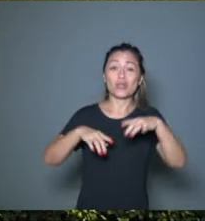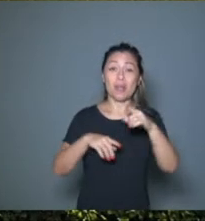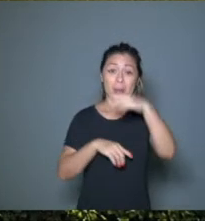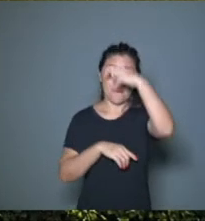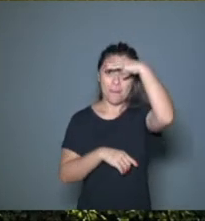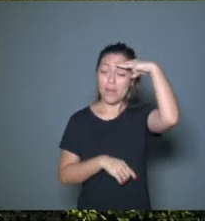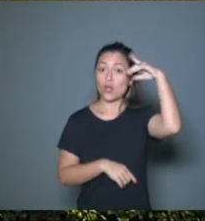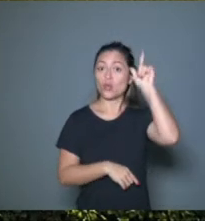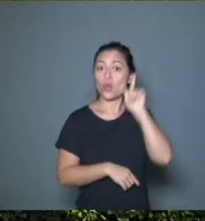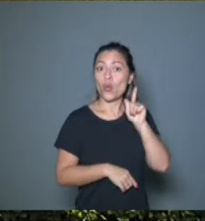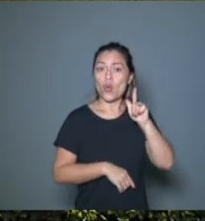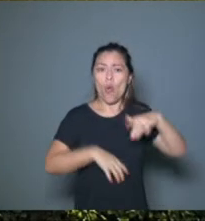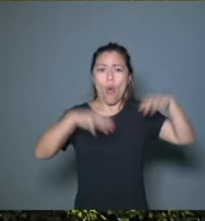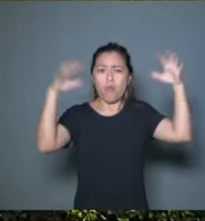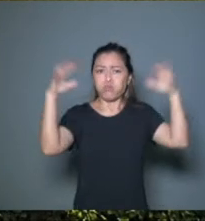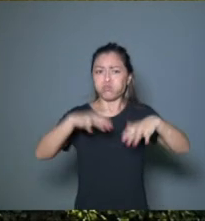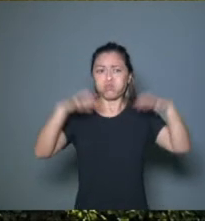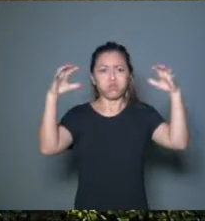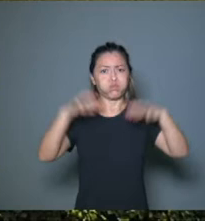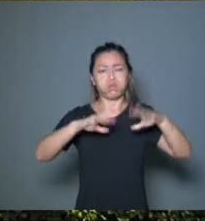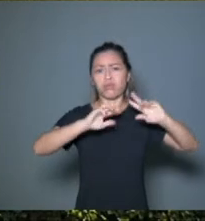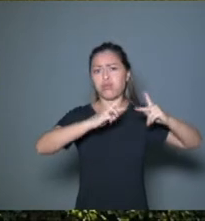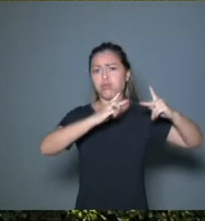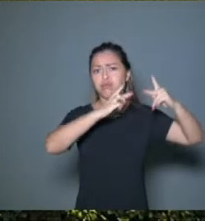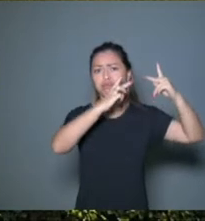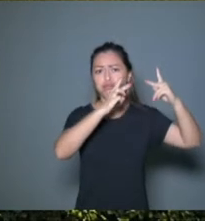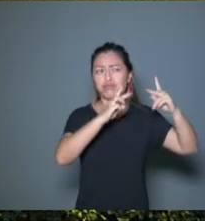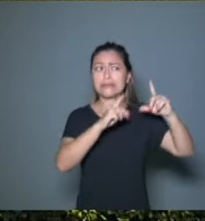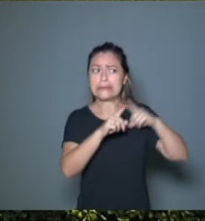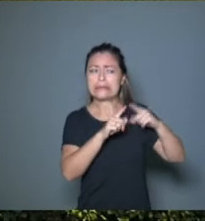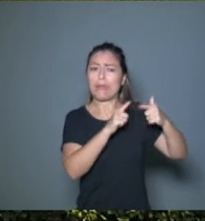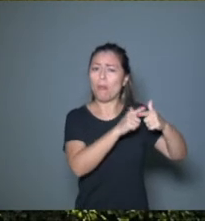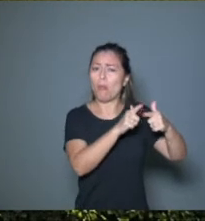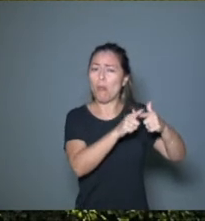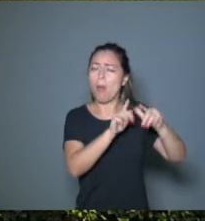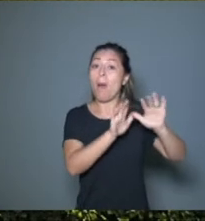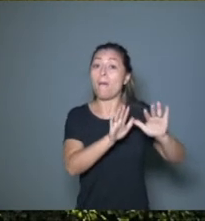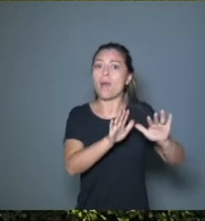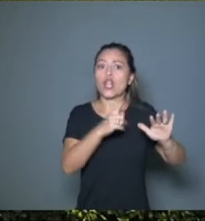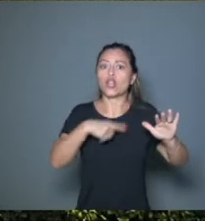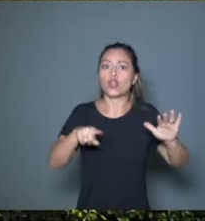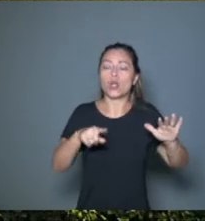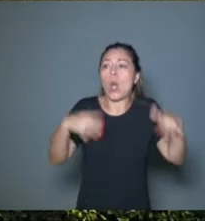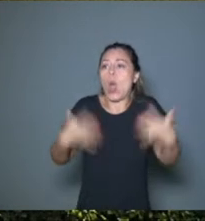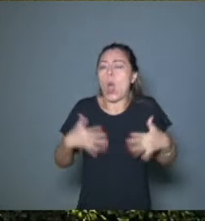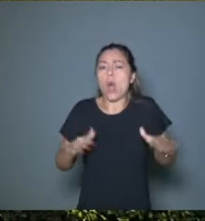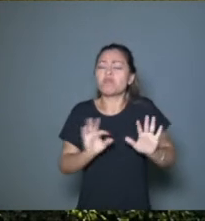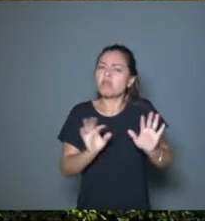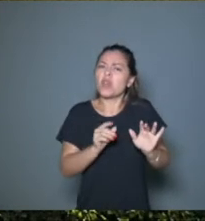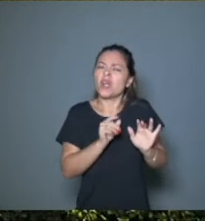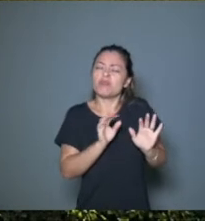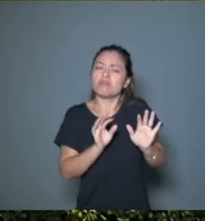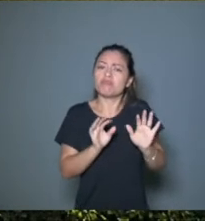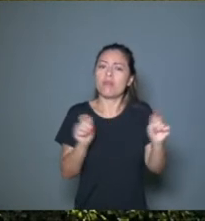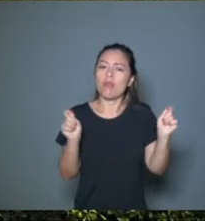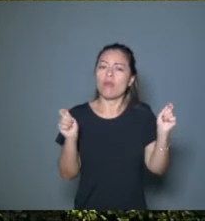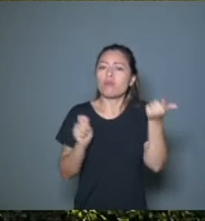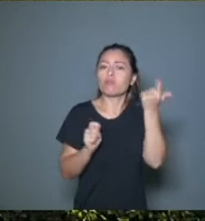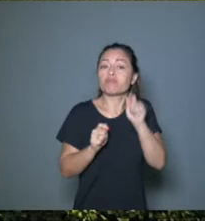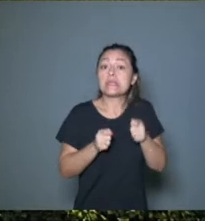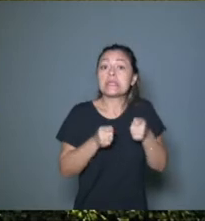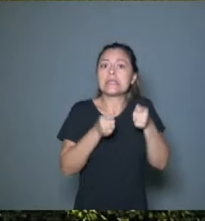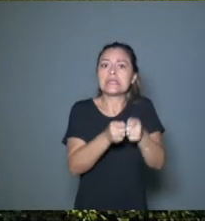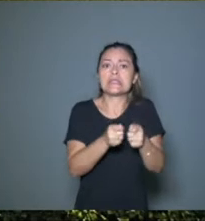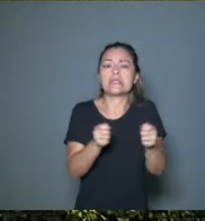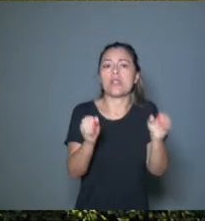and excessive rain in Mato Grosso causing a few issues, but it didn't affect our yield